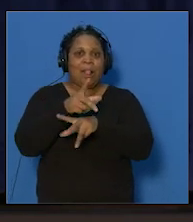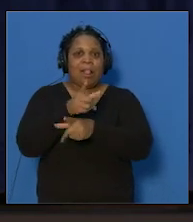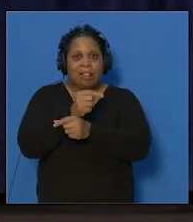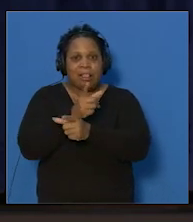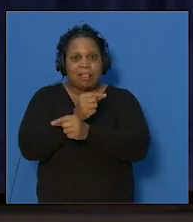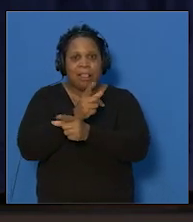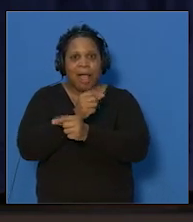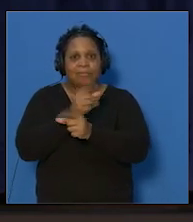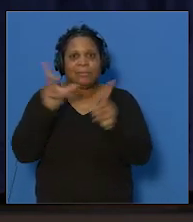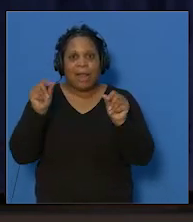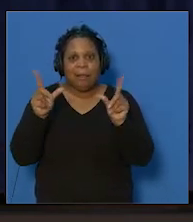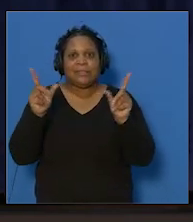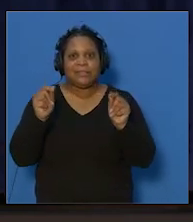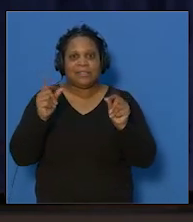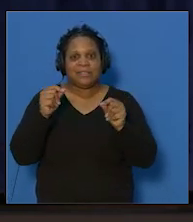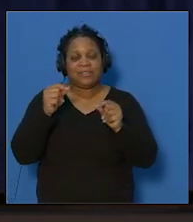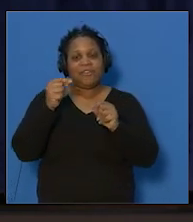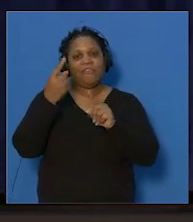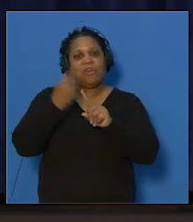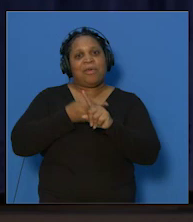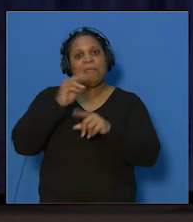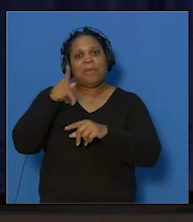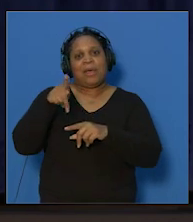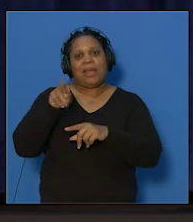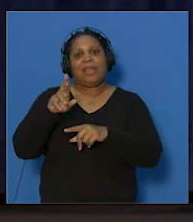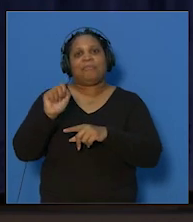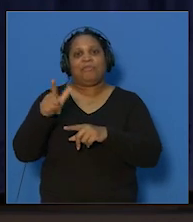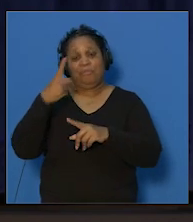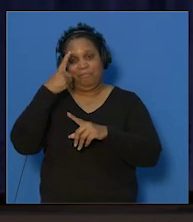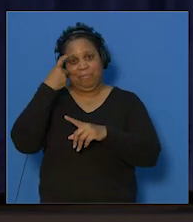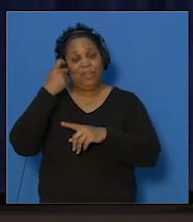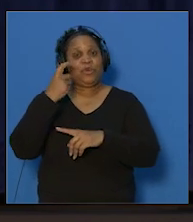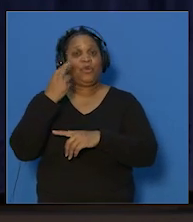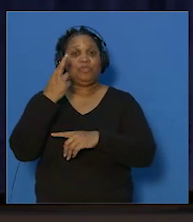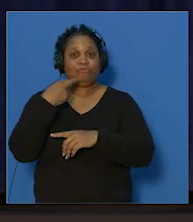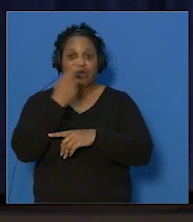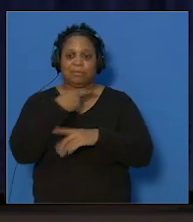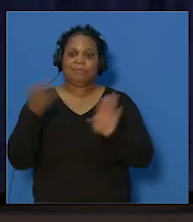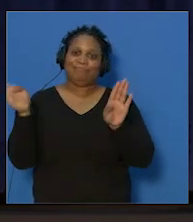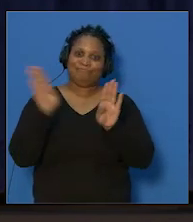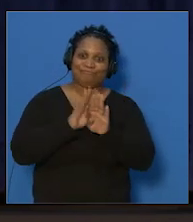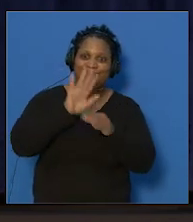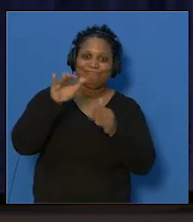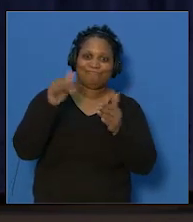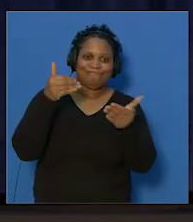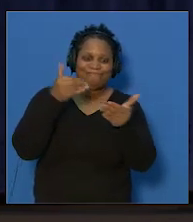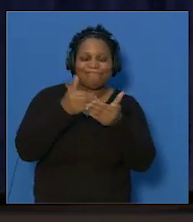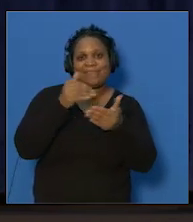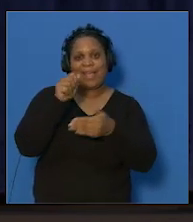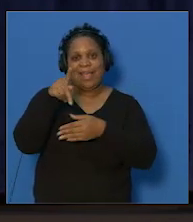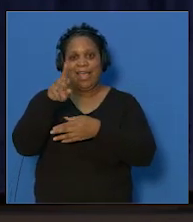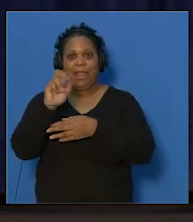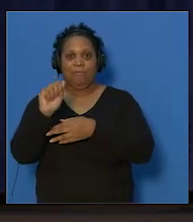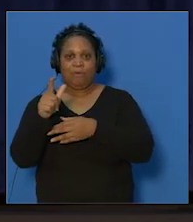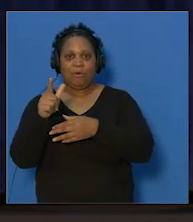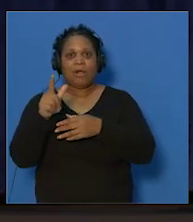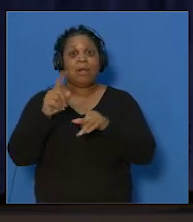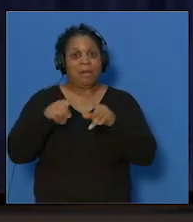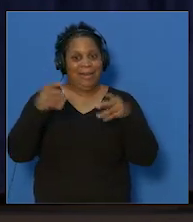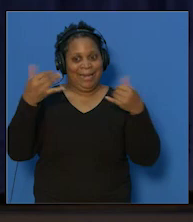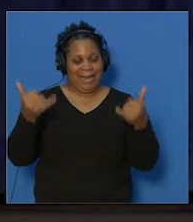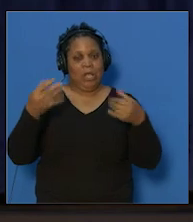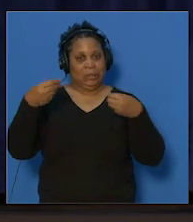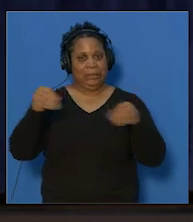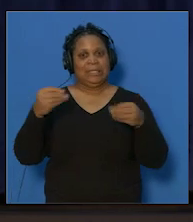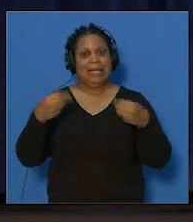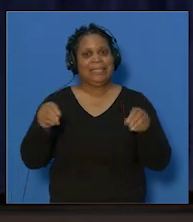the month of April. However, given that restaurants were closed for just about the entire month of April, the selling of lobsters